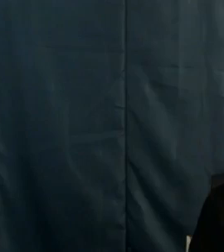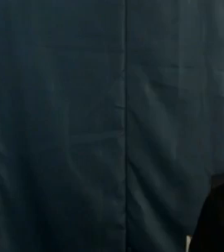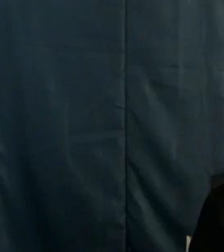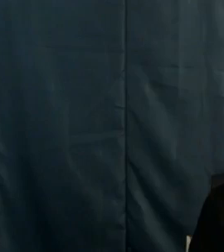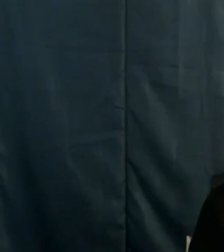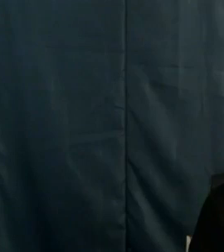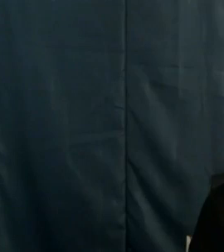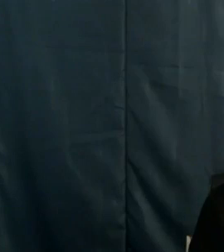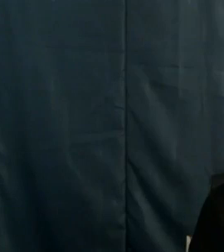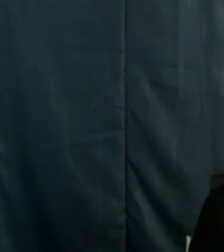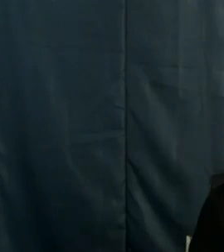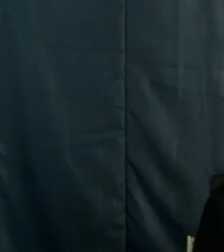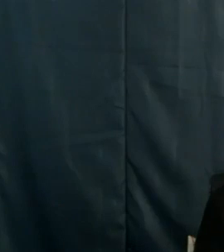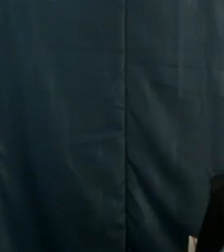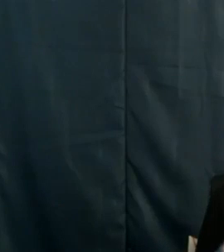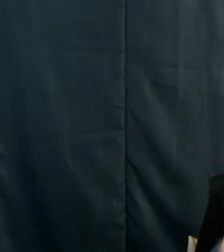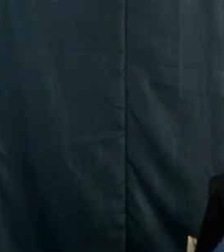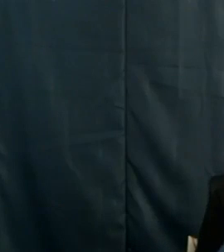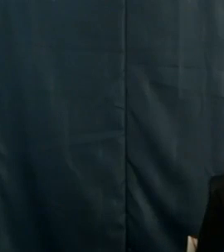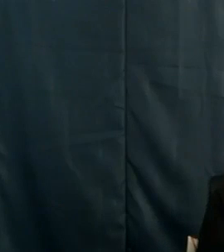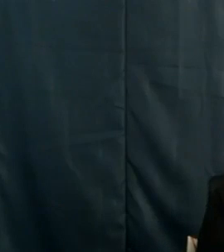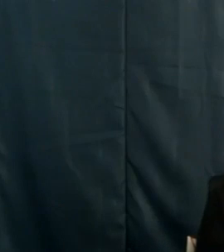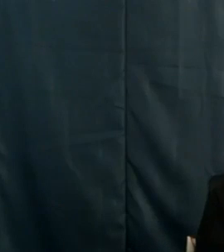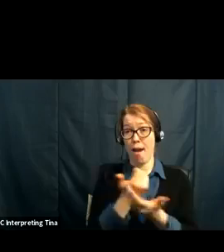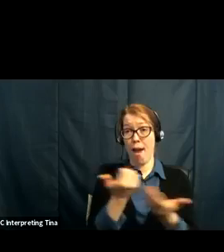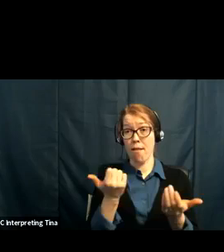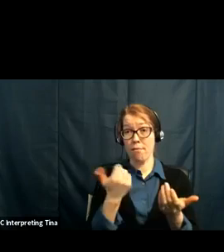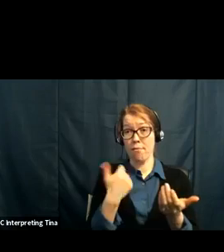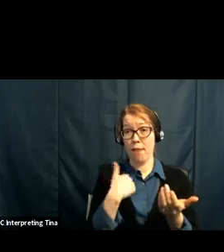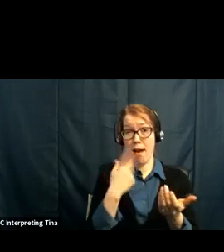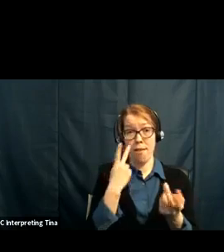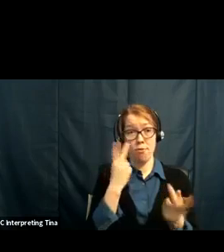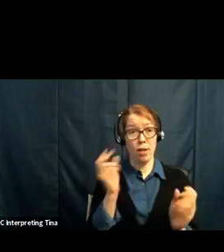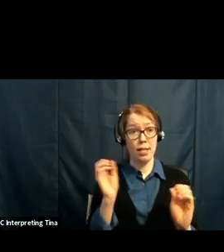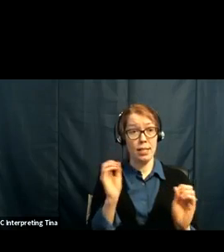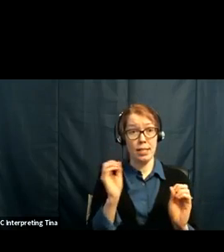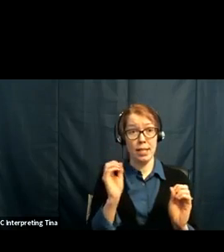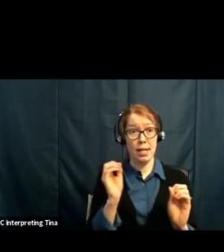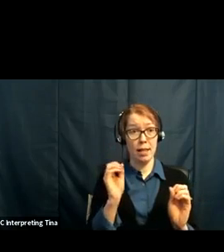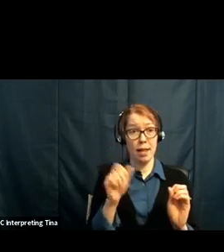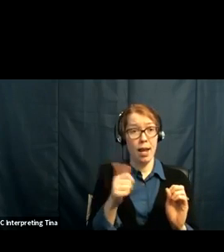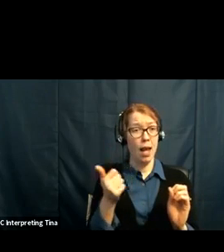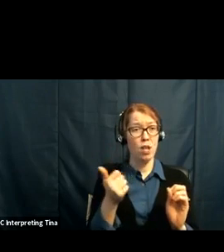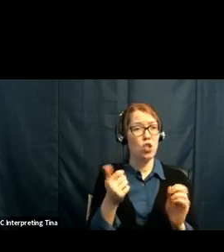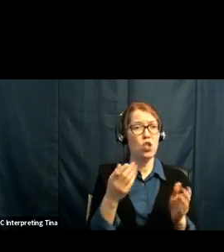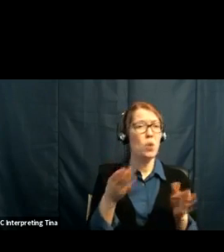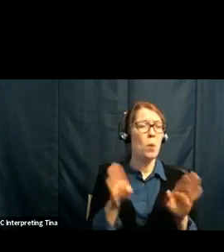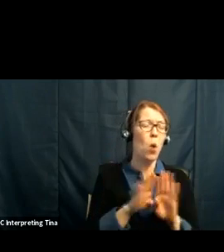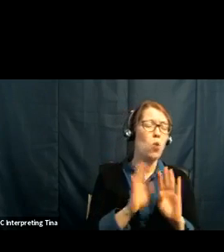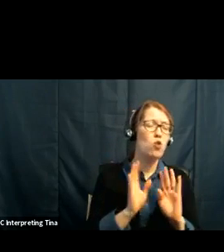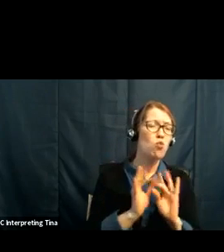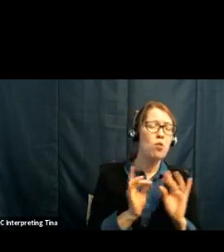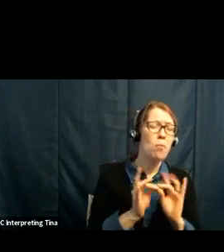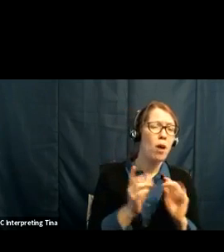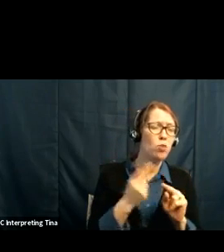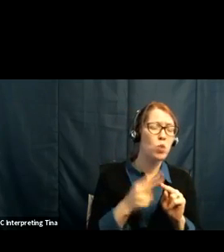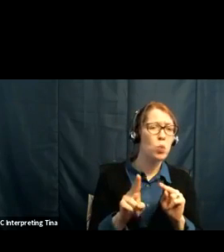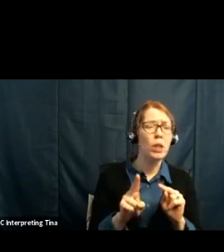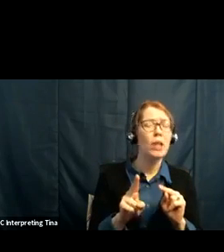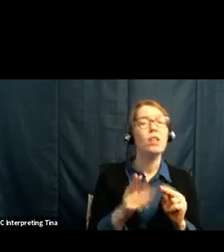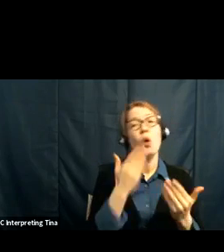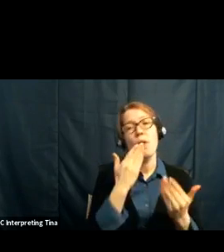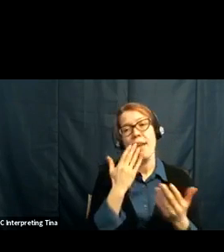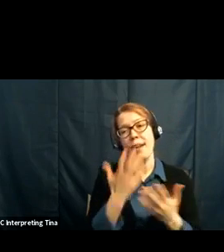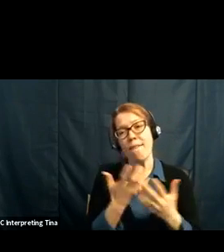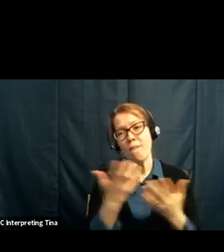All right. Anything else? Okay, I do not see anything else. Just some closing remarks, just real quick, is thank you very